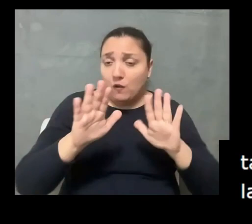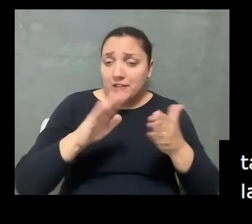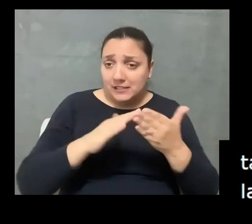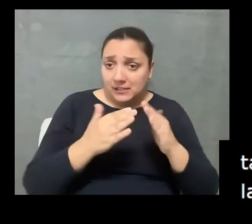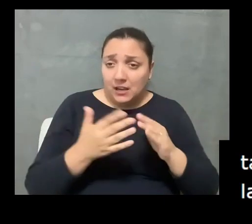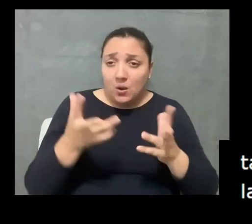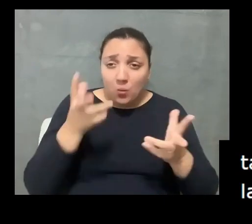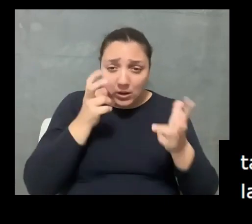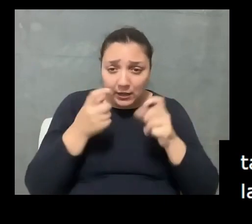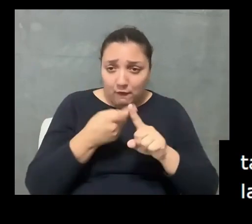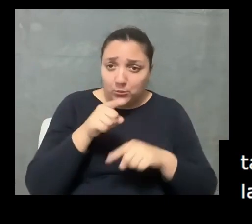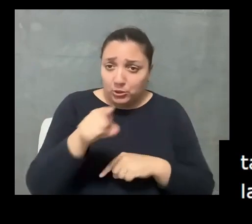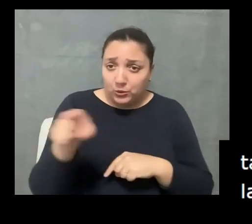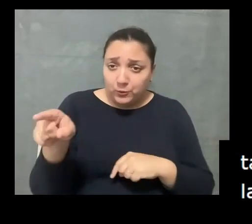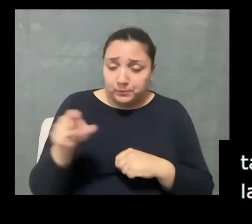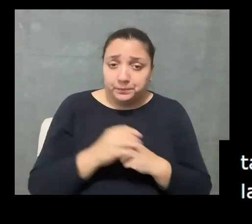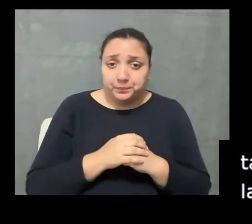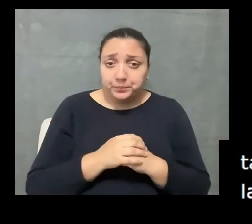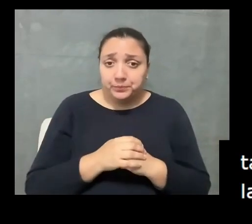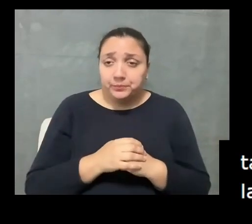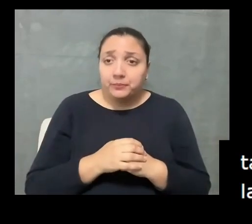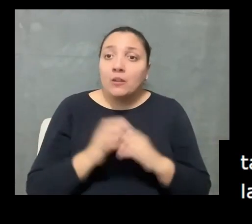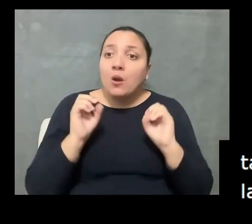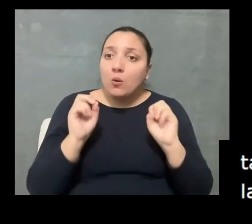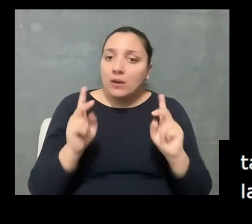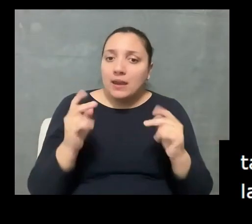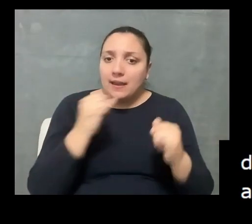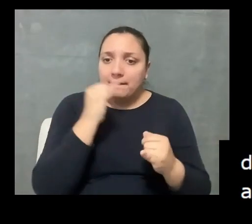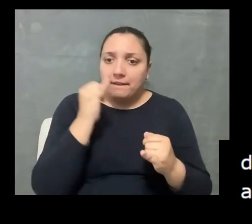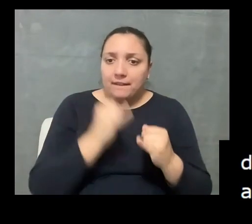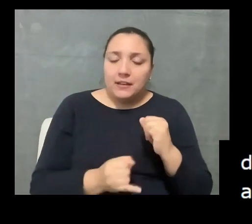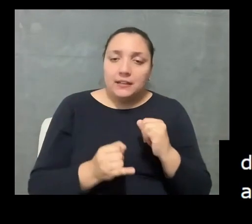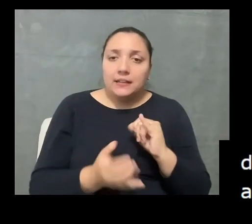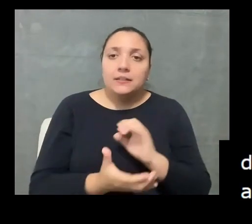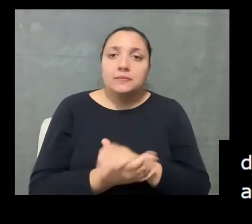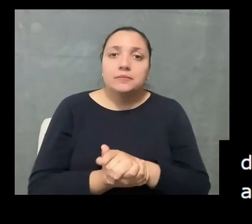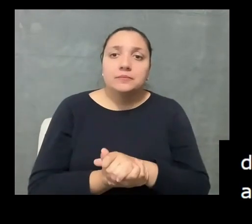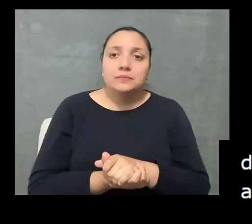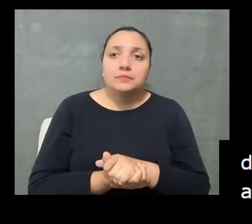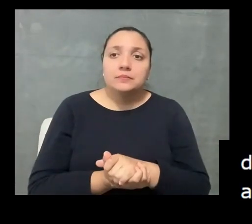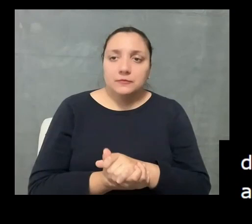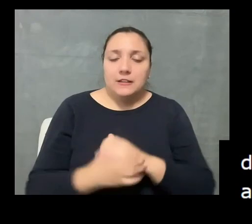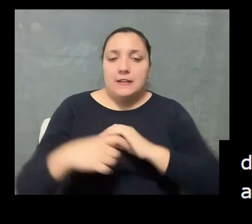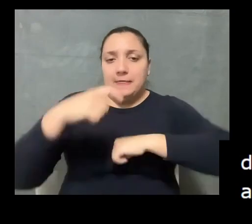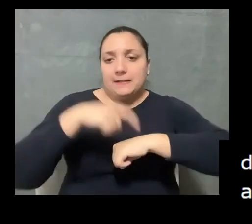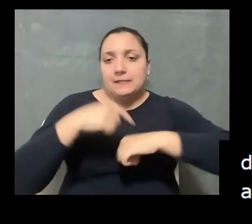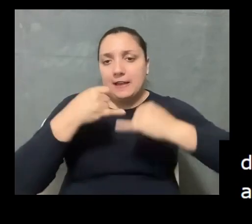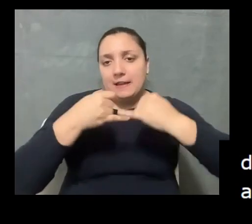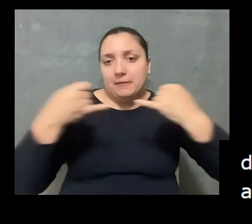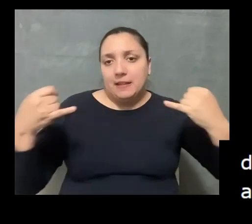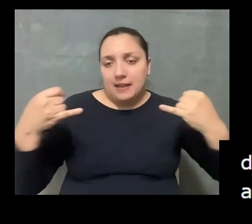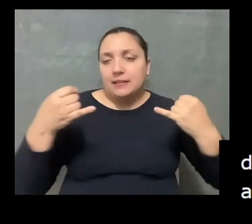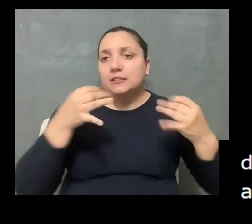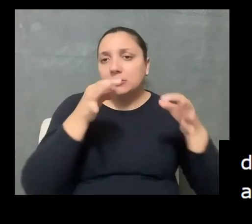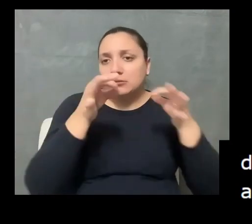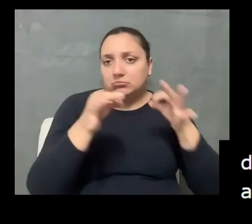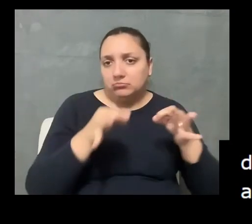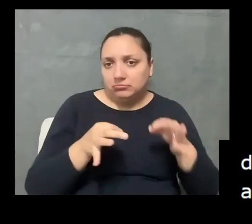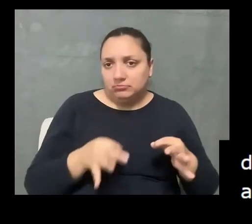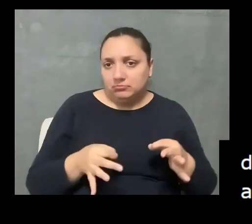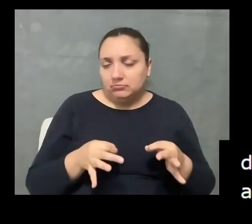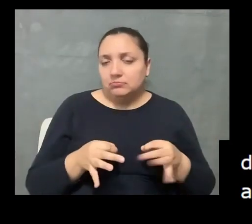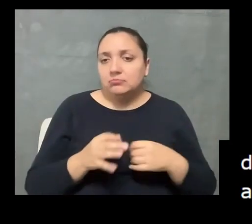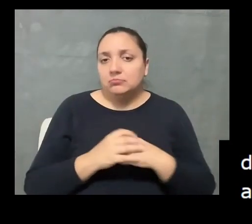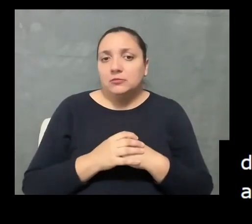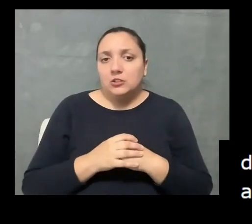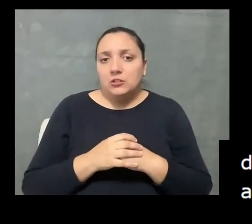you. Okay, and finally, here is the timeline to give you a sense of what we'll be up to through